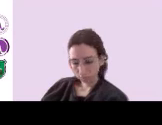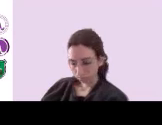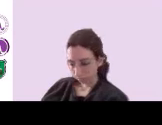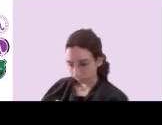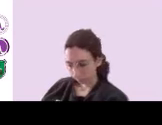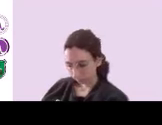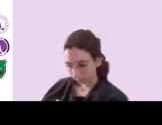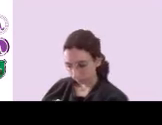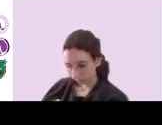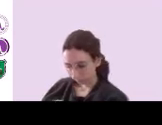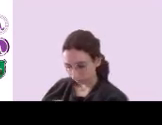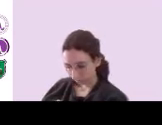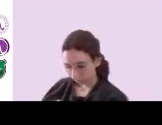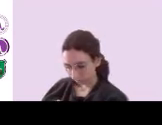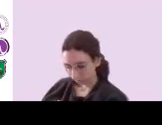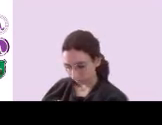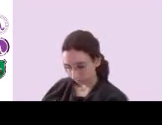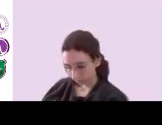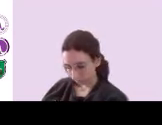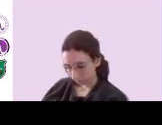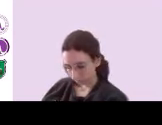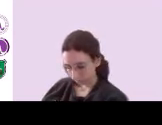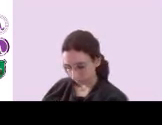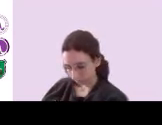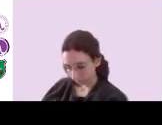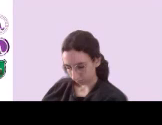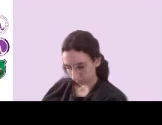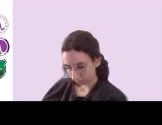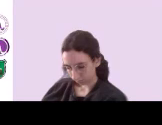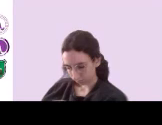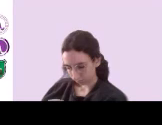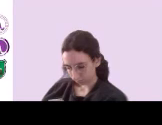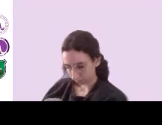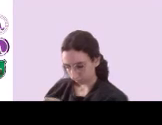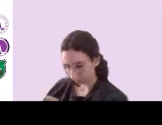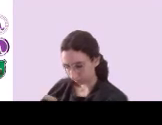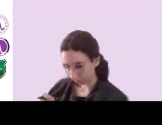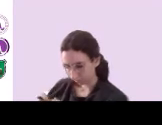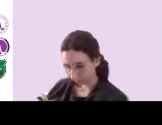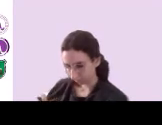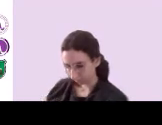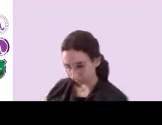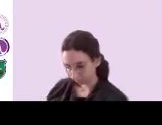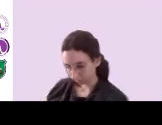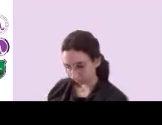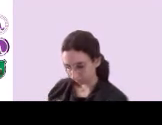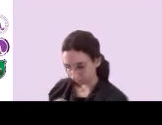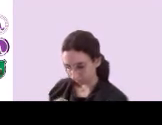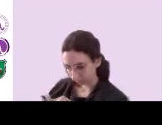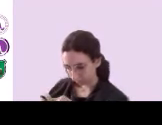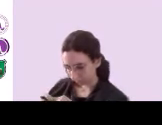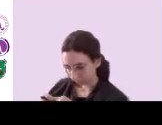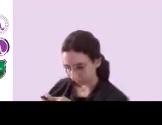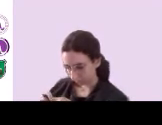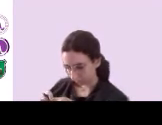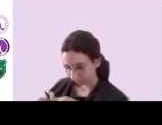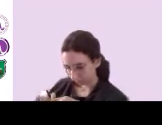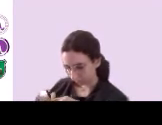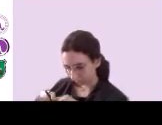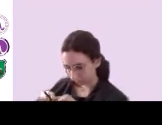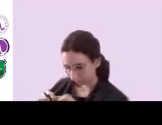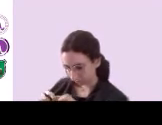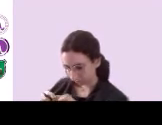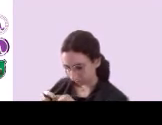the phase as a function of frequency or photon energy. We can go in the temporal